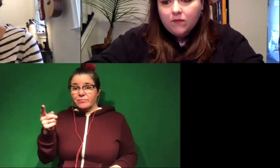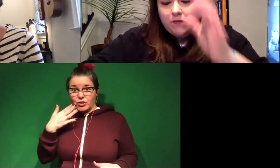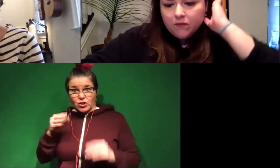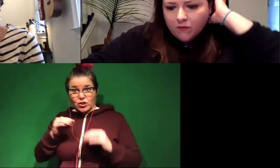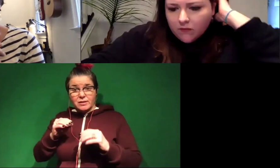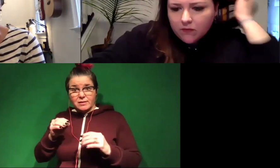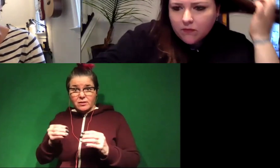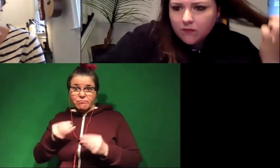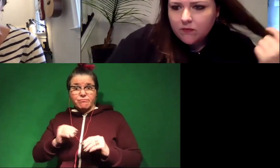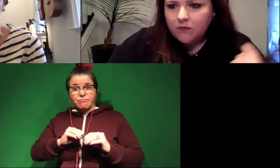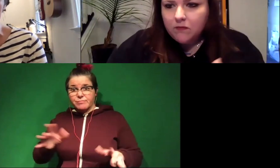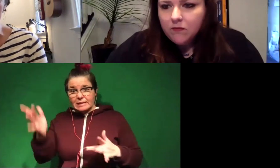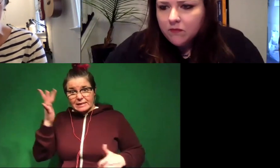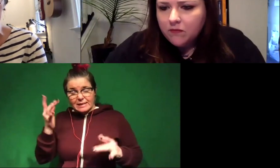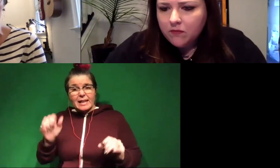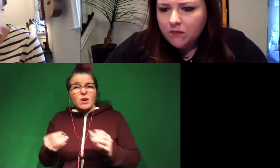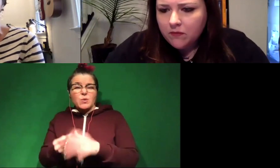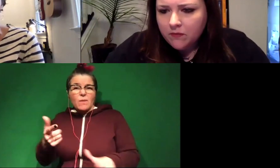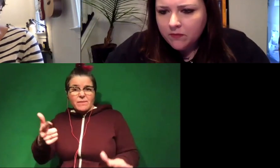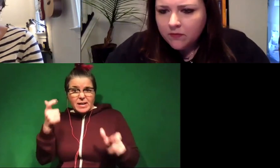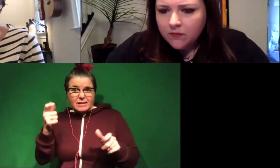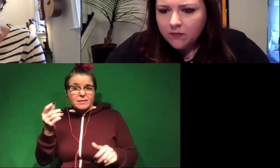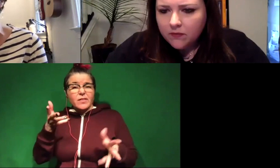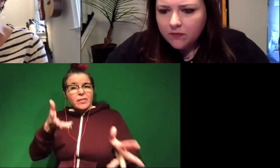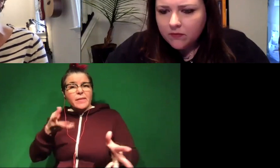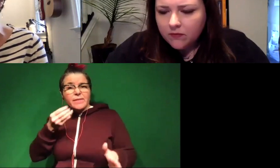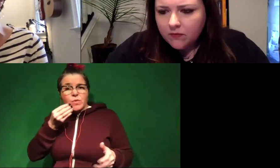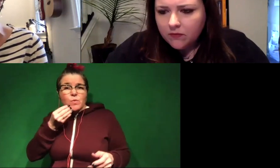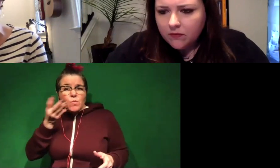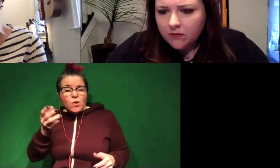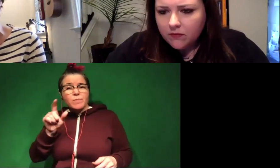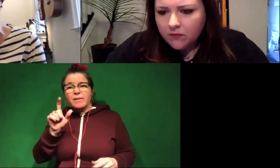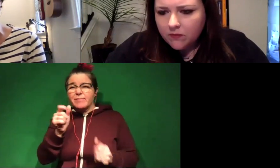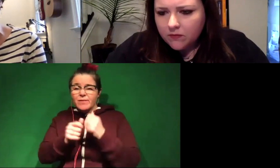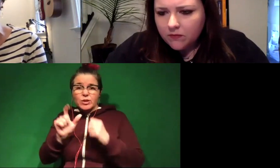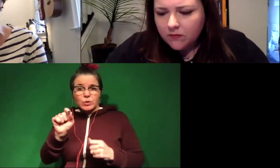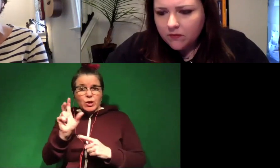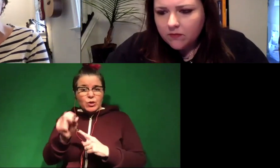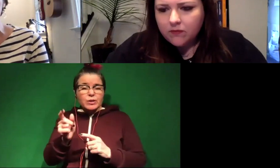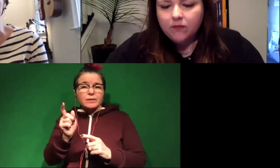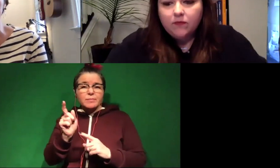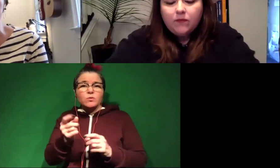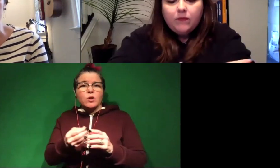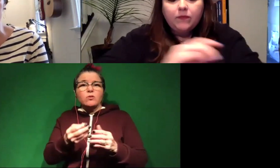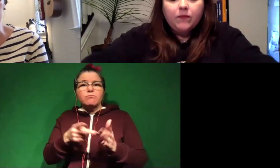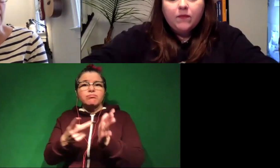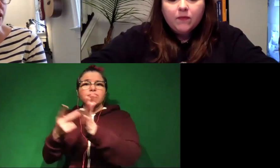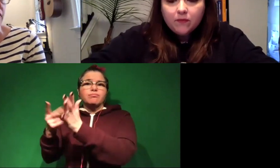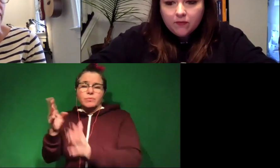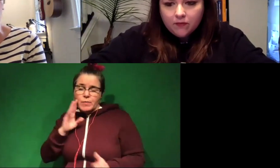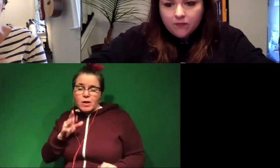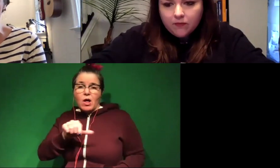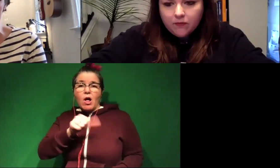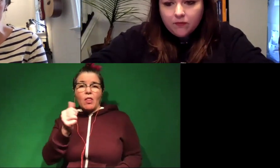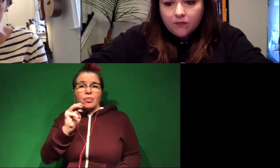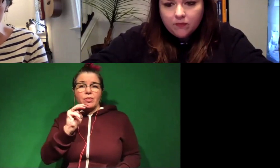disease is they can grow fast, like on your food if it's a little bit warm, like every 20 to 30 minutes they grow. Other microbes, like